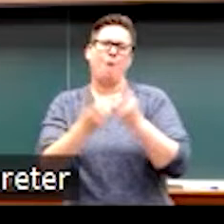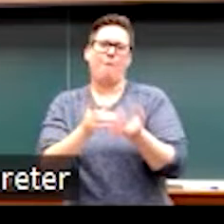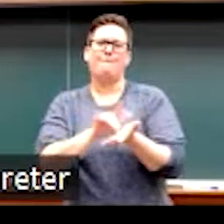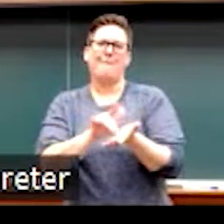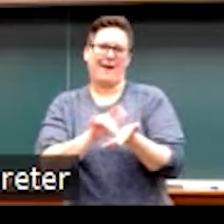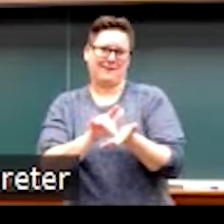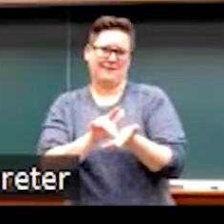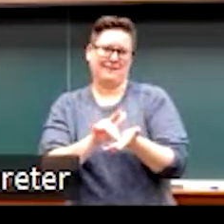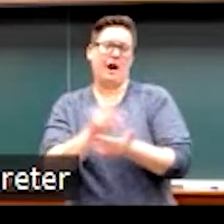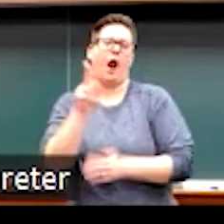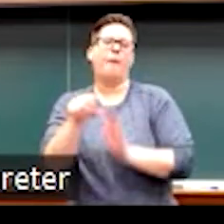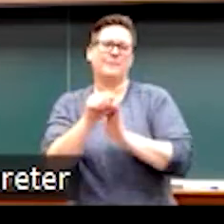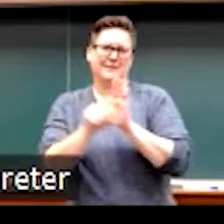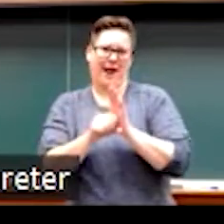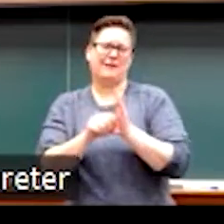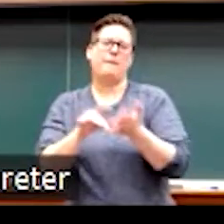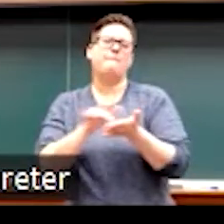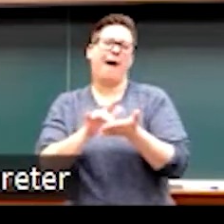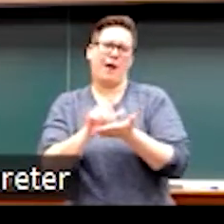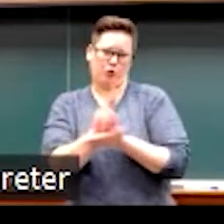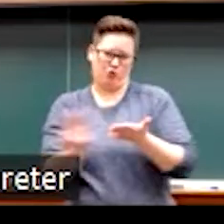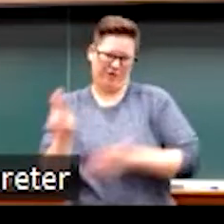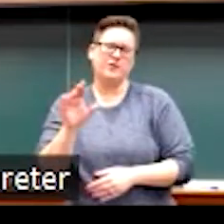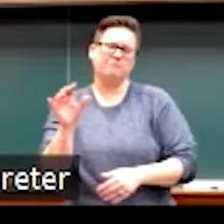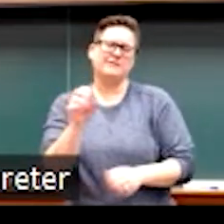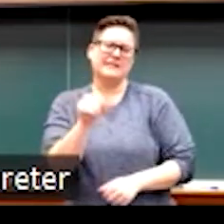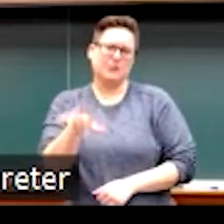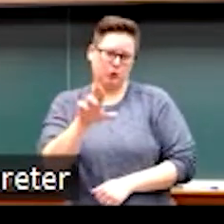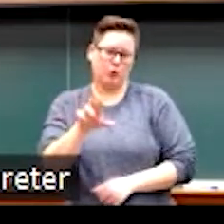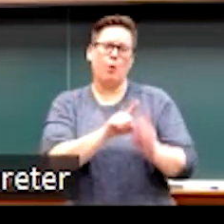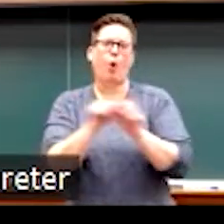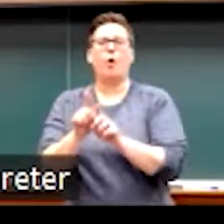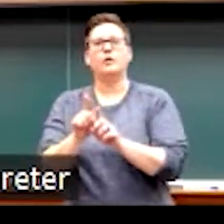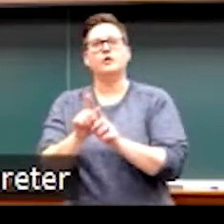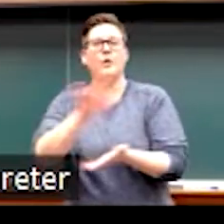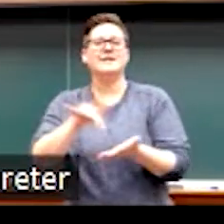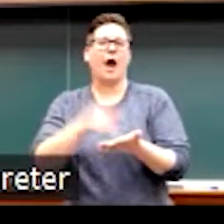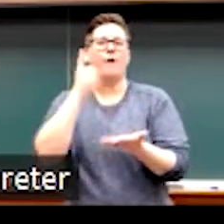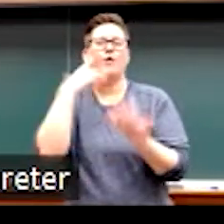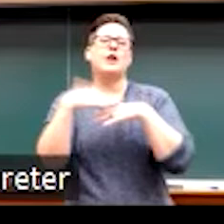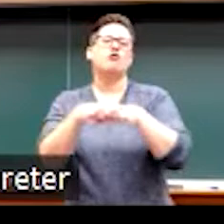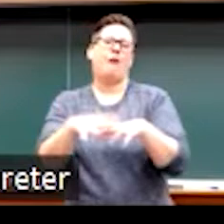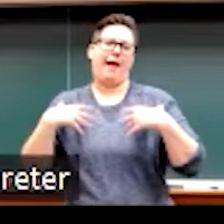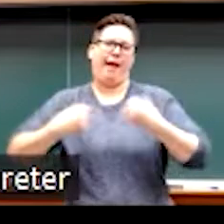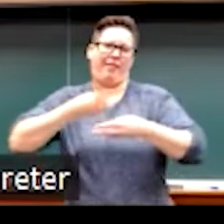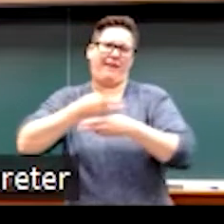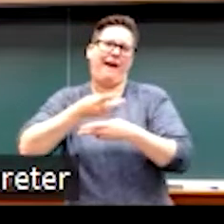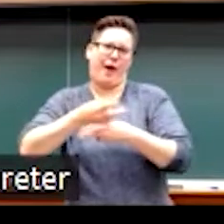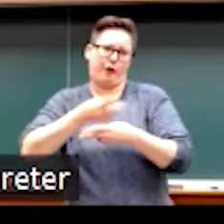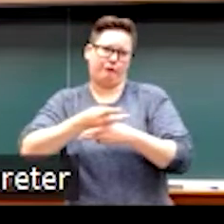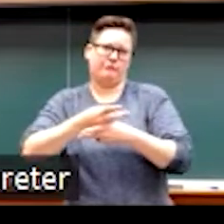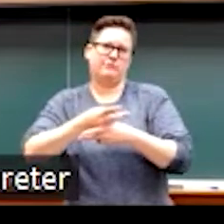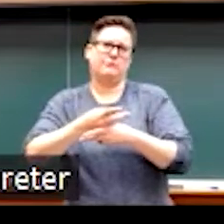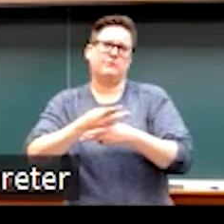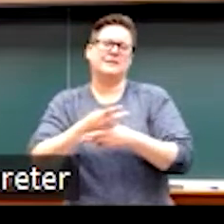at Upstate Medical University in Syracuse, as well as Center for Integrated Healthcare